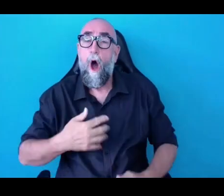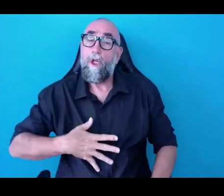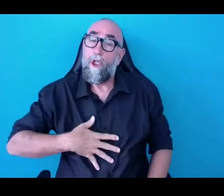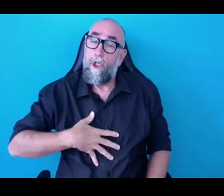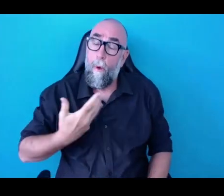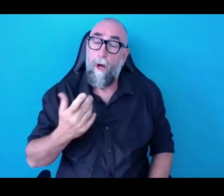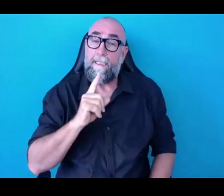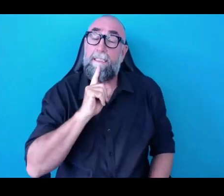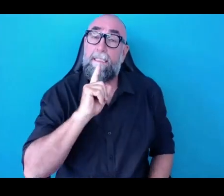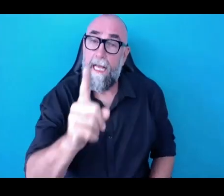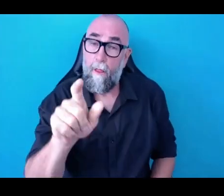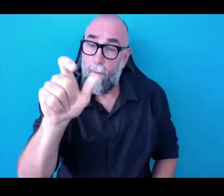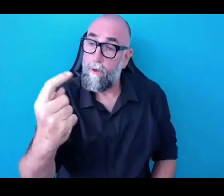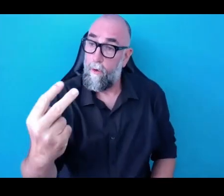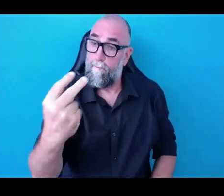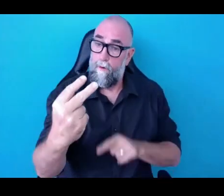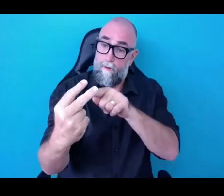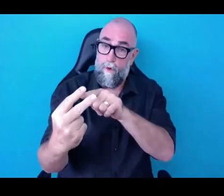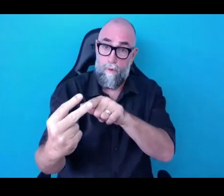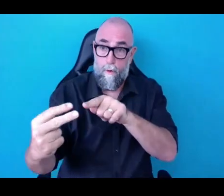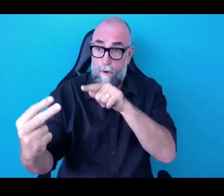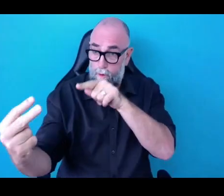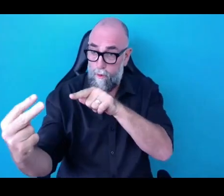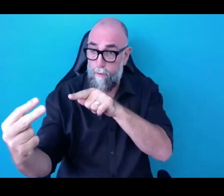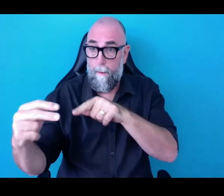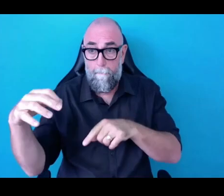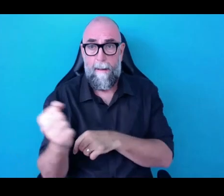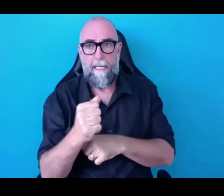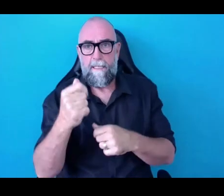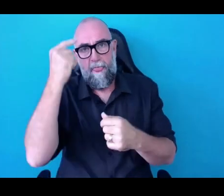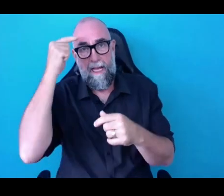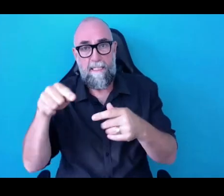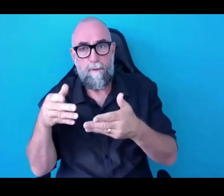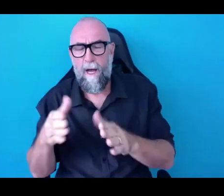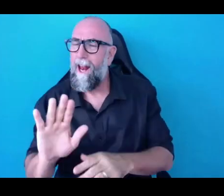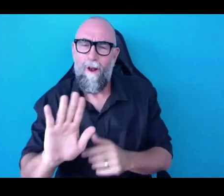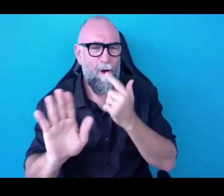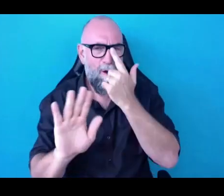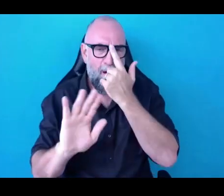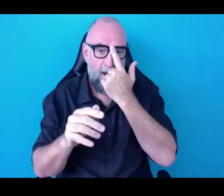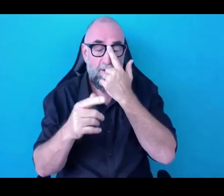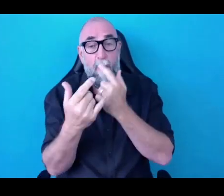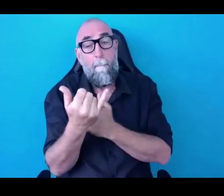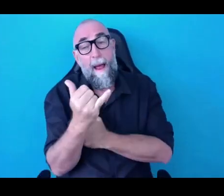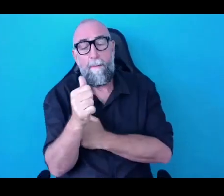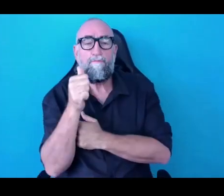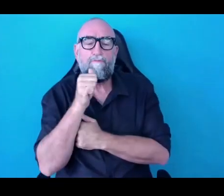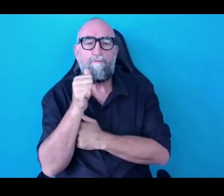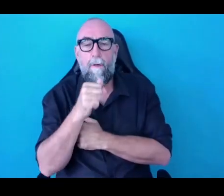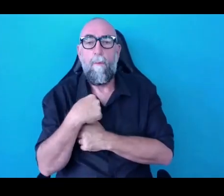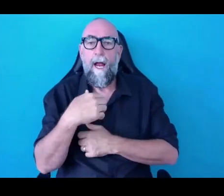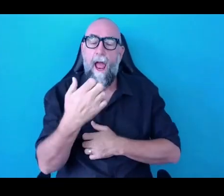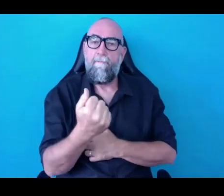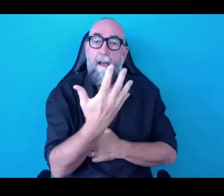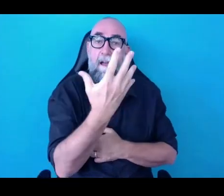to engage with them in a conversation or to plant a seed of thought. So perhaps a 50-metre long wall emblazoned with